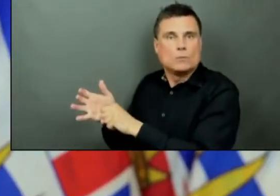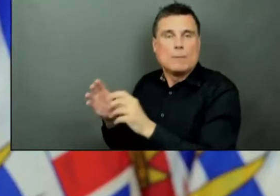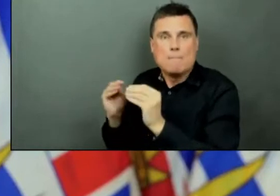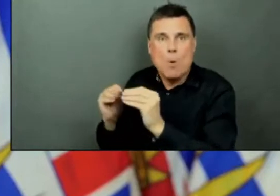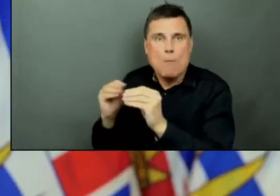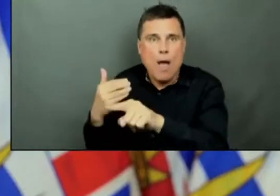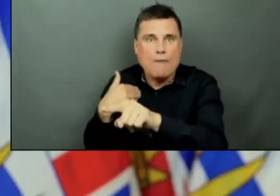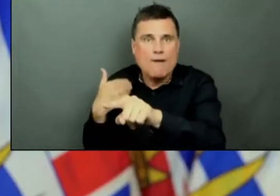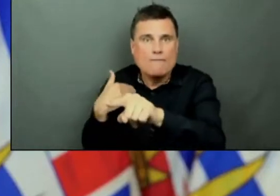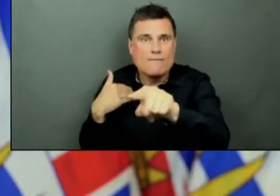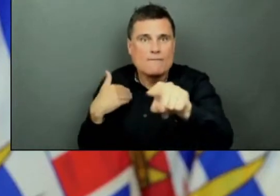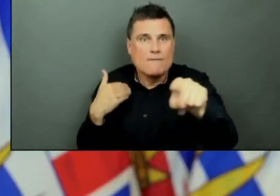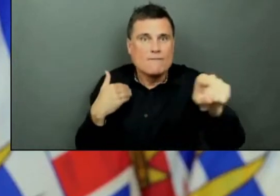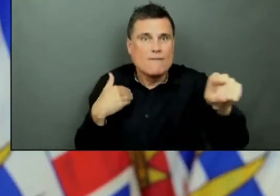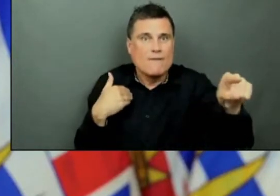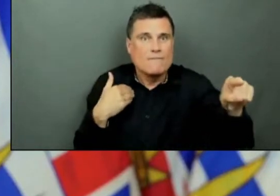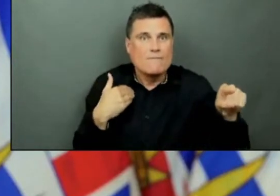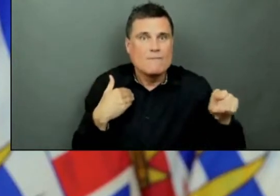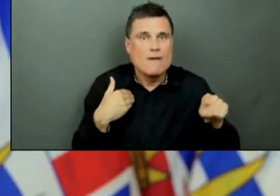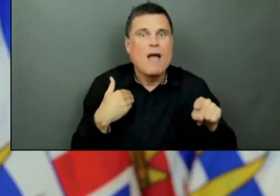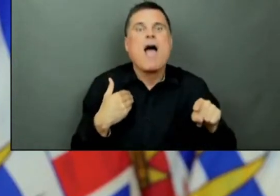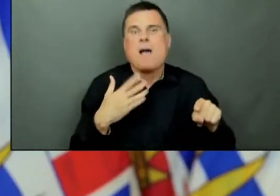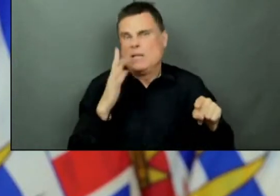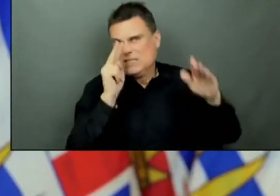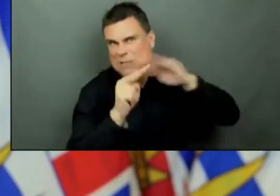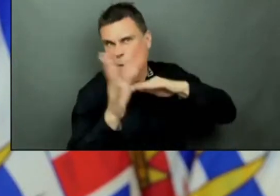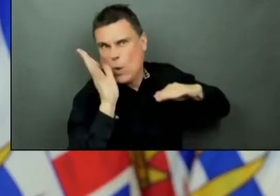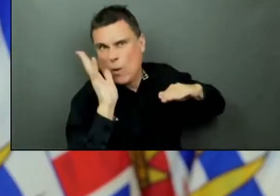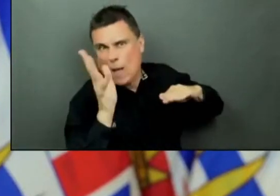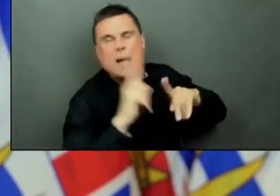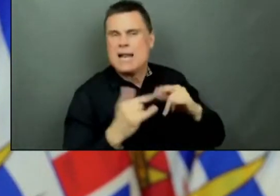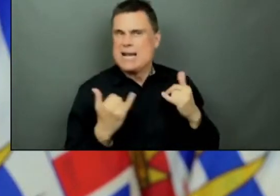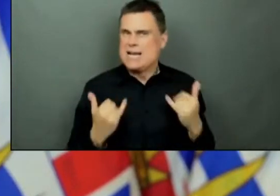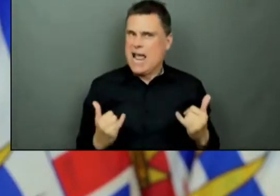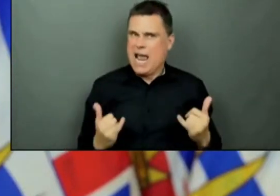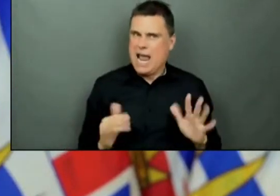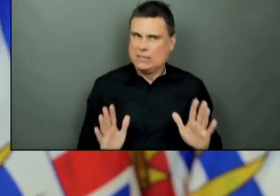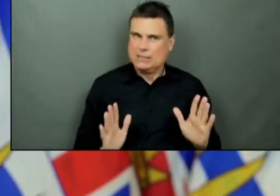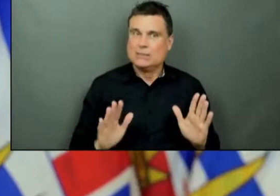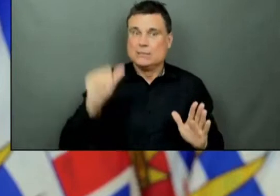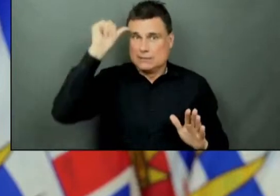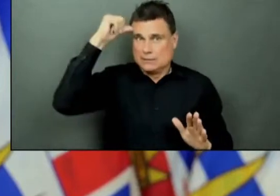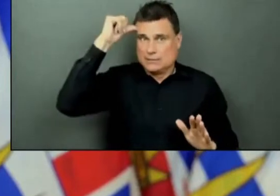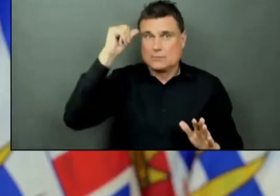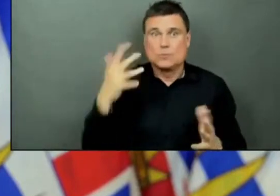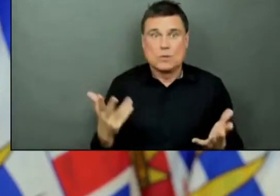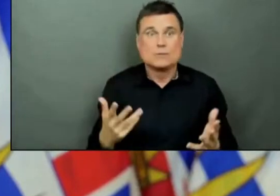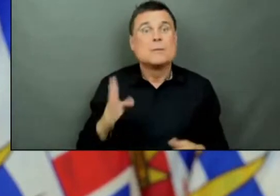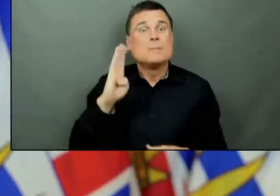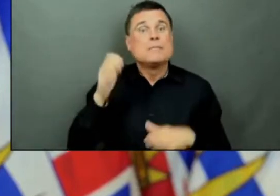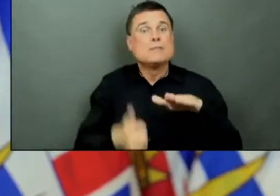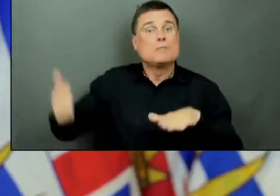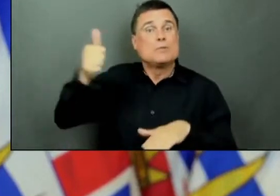is 12 and older, can now register and book your vaccine. Appointments are being booked for